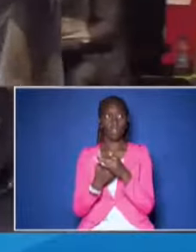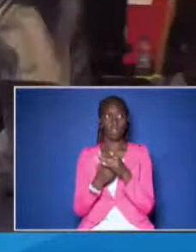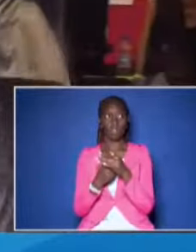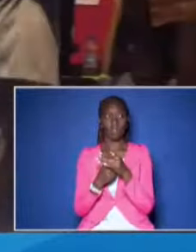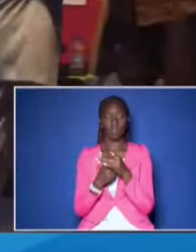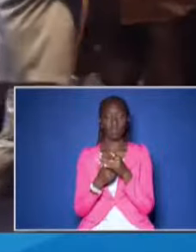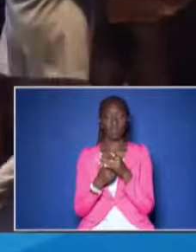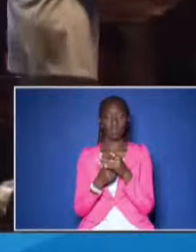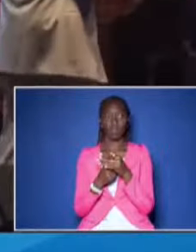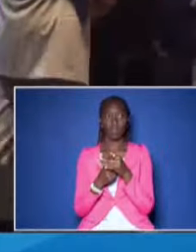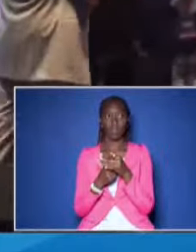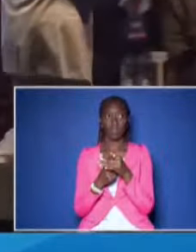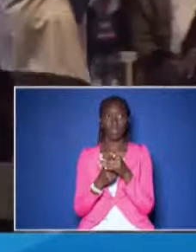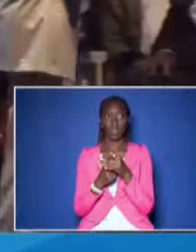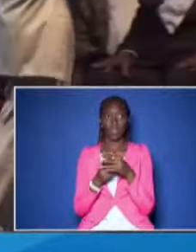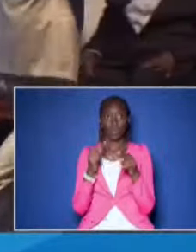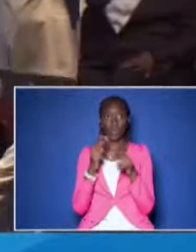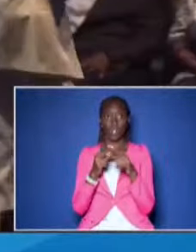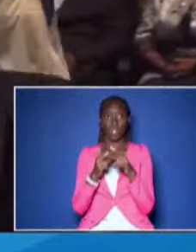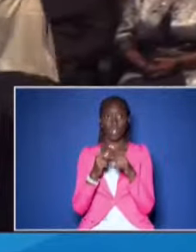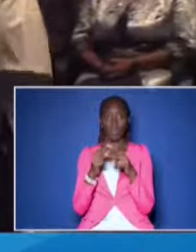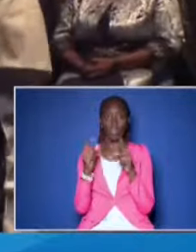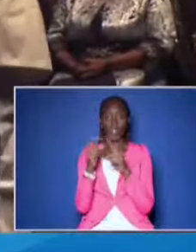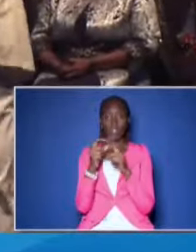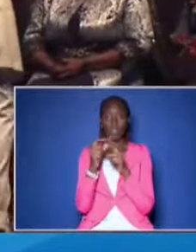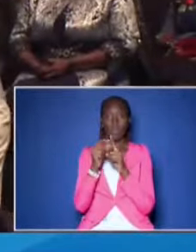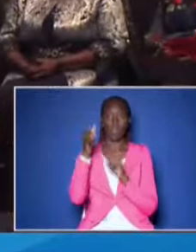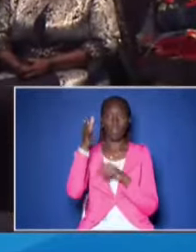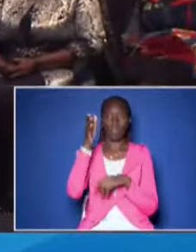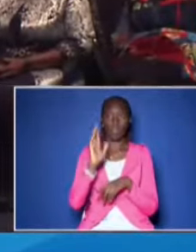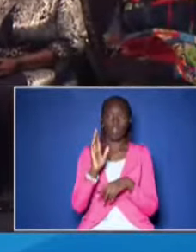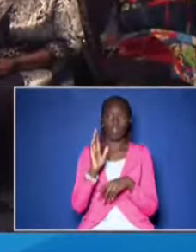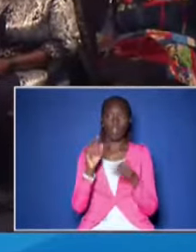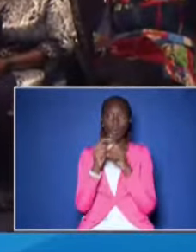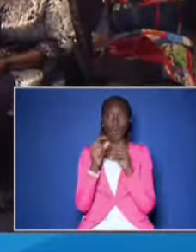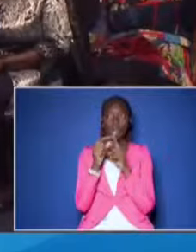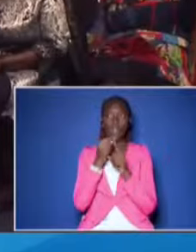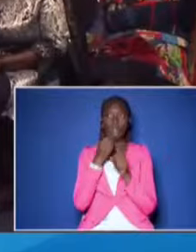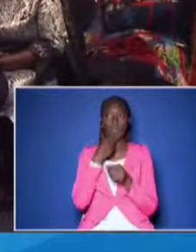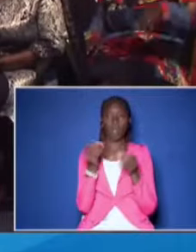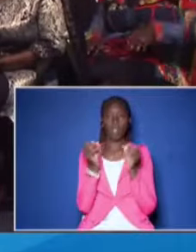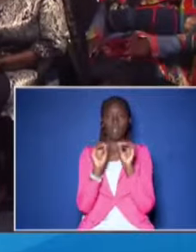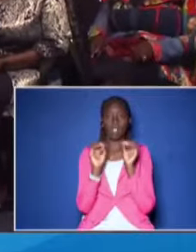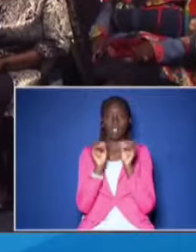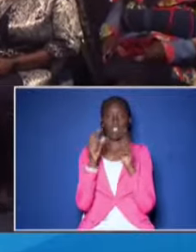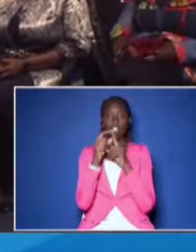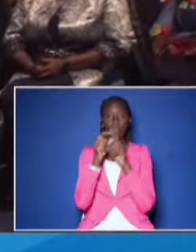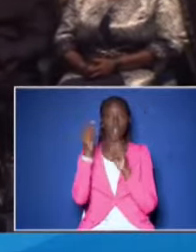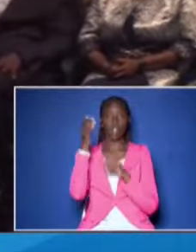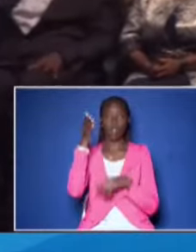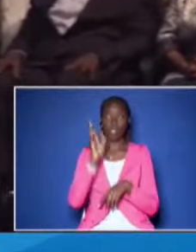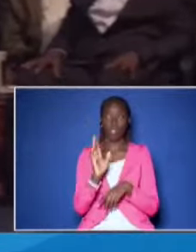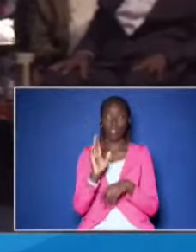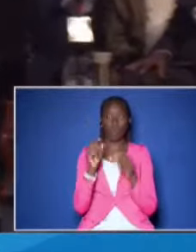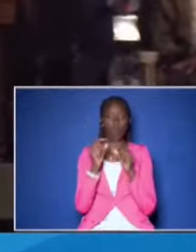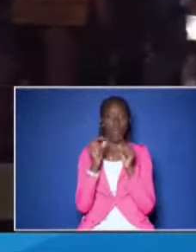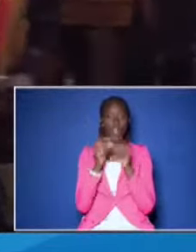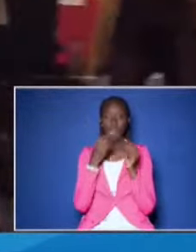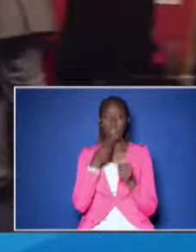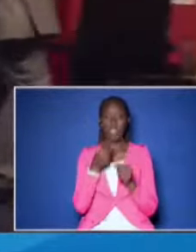origin it's called the word of God not the word of man word of God not the word of